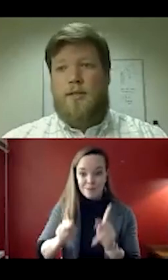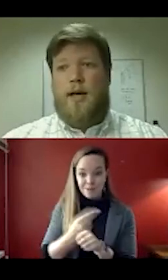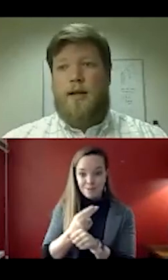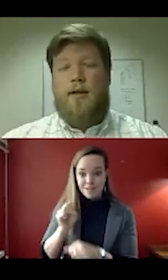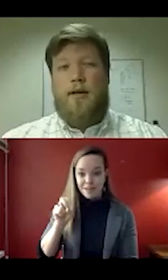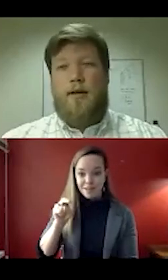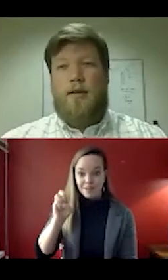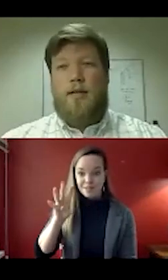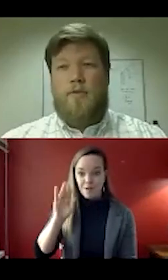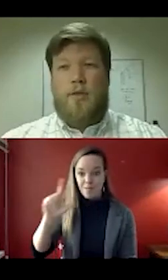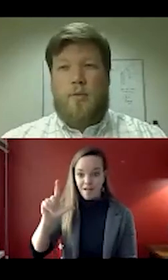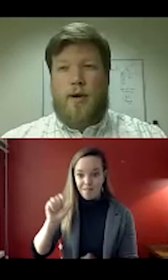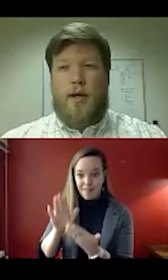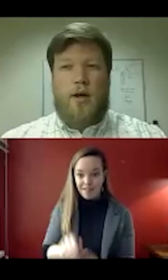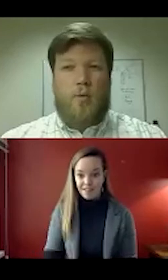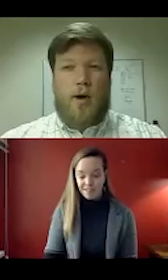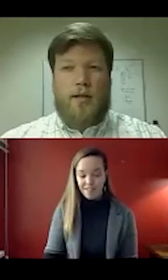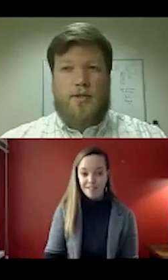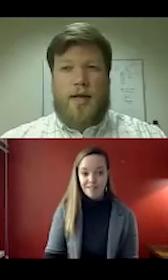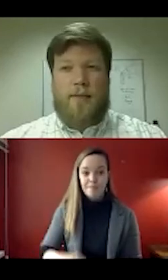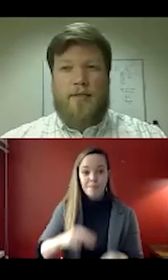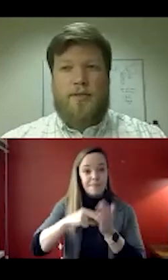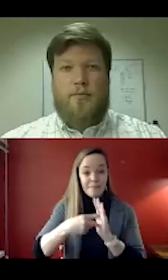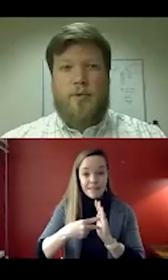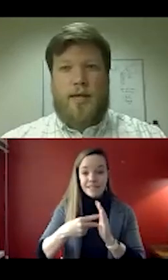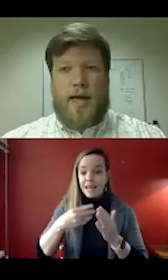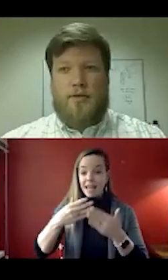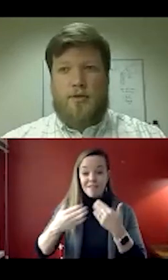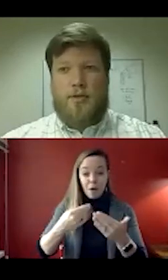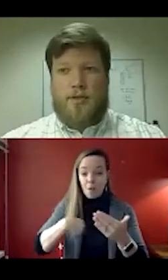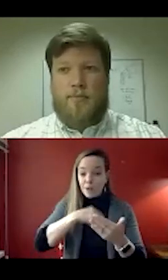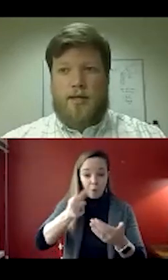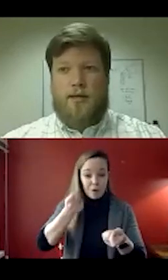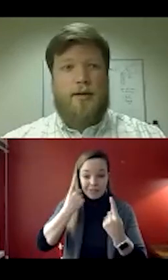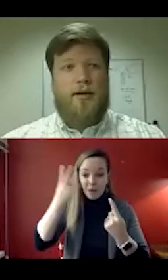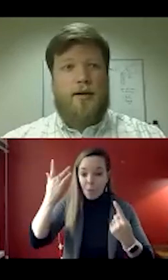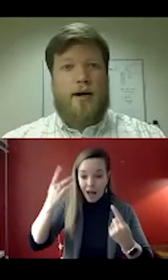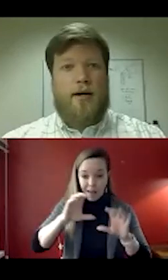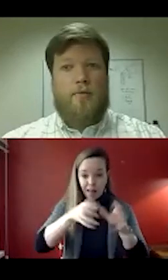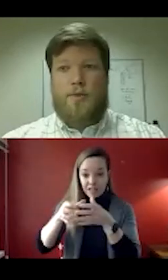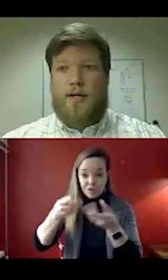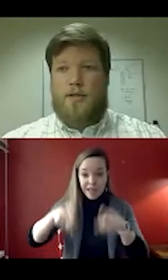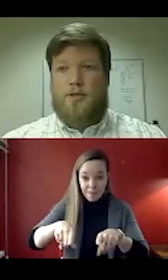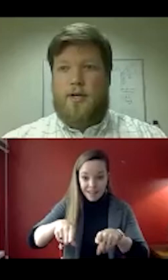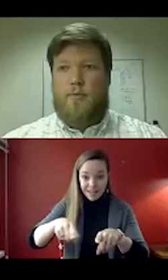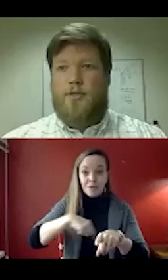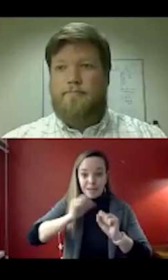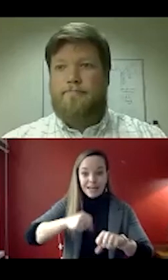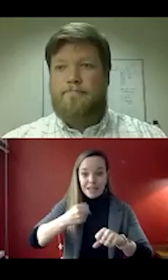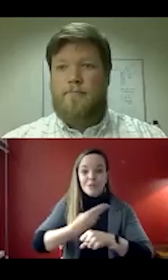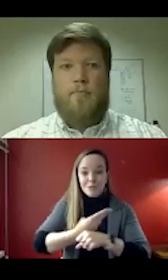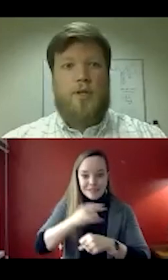Suggesting that even though we might not know why clustering happens, we really can do something with that clustering